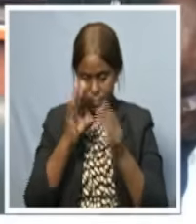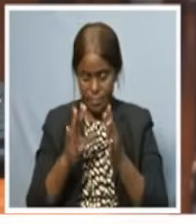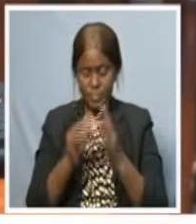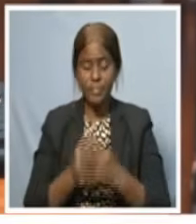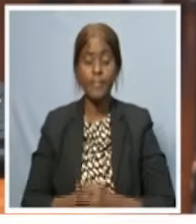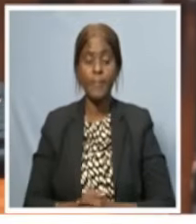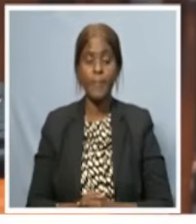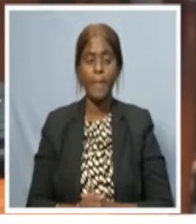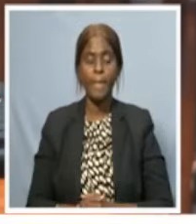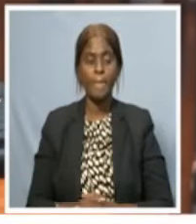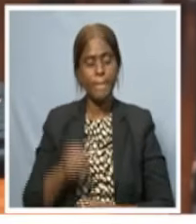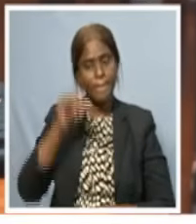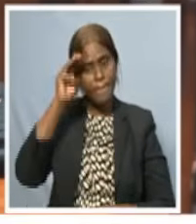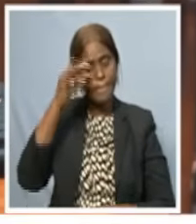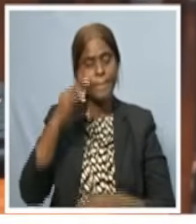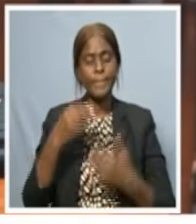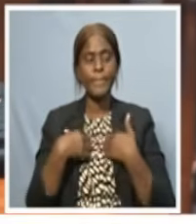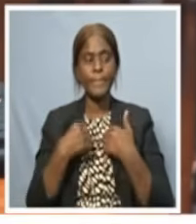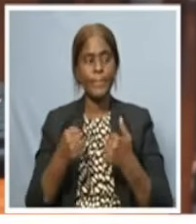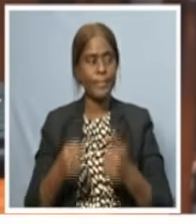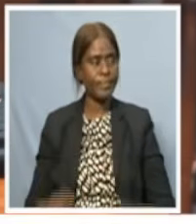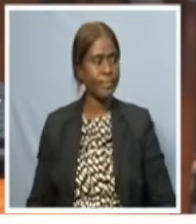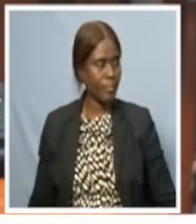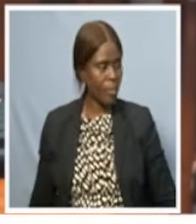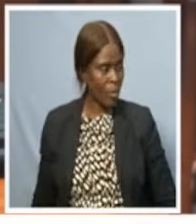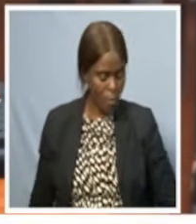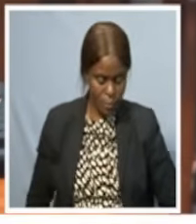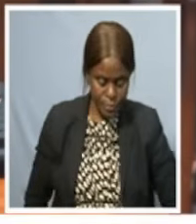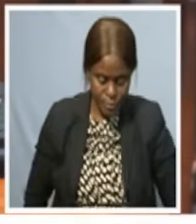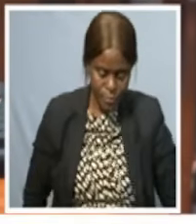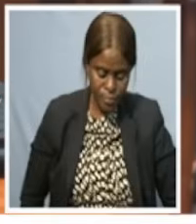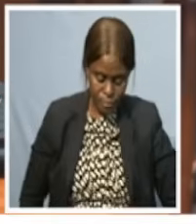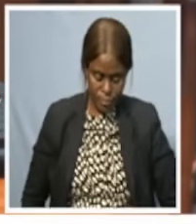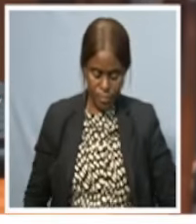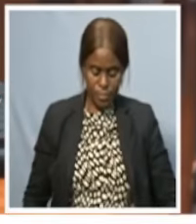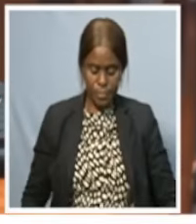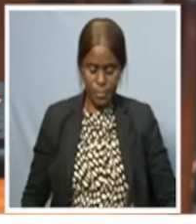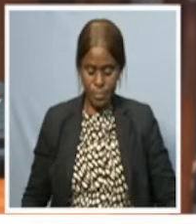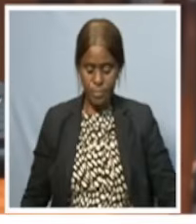Speaker. The Honorable Minister of Health.